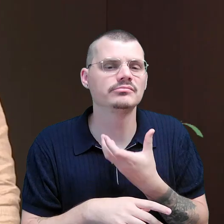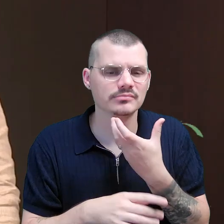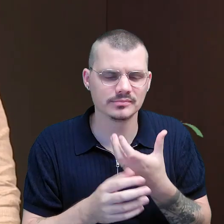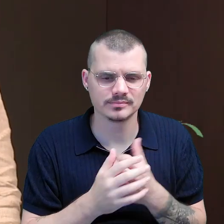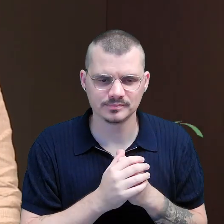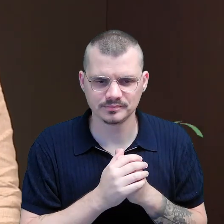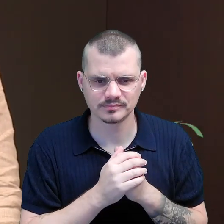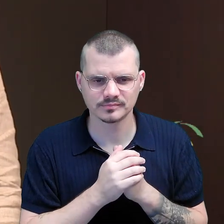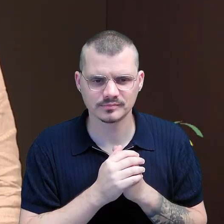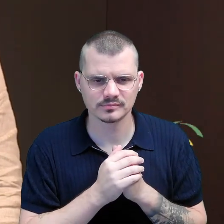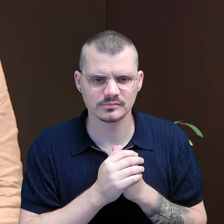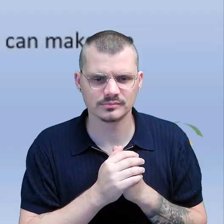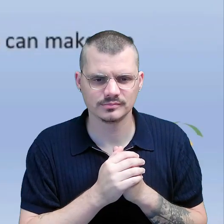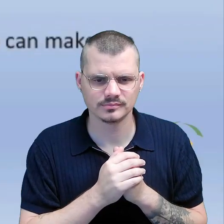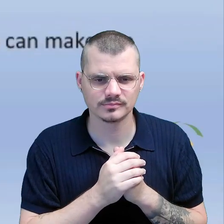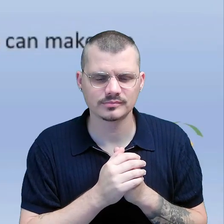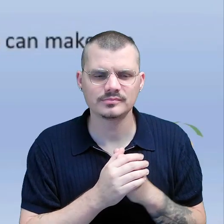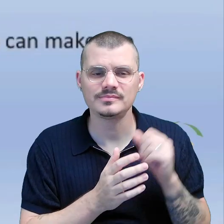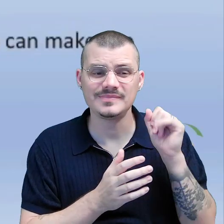vocalizations.